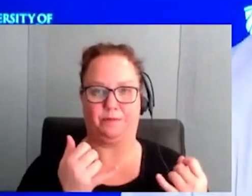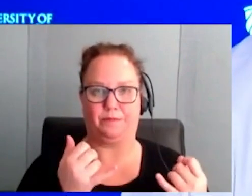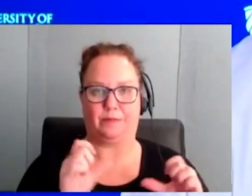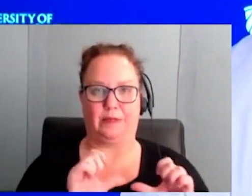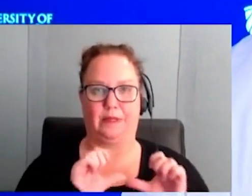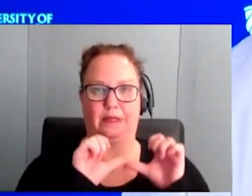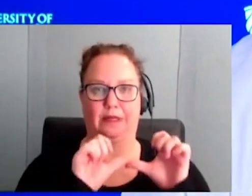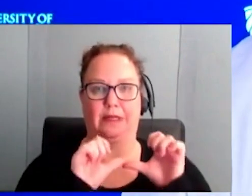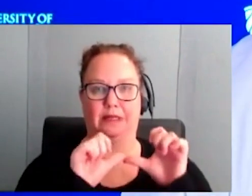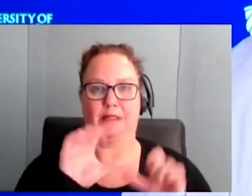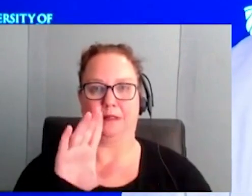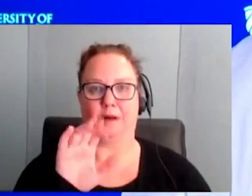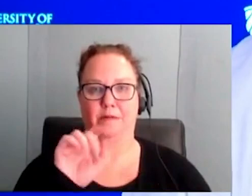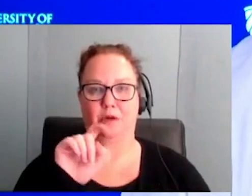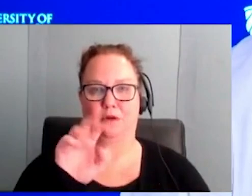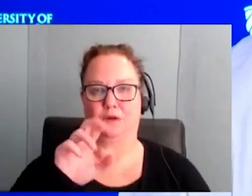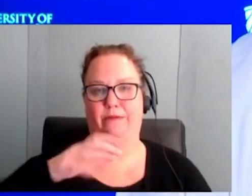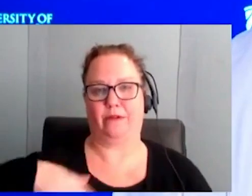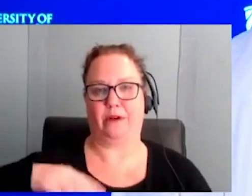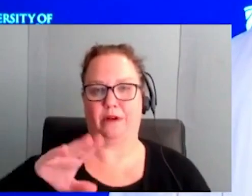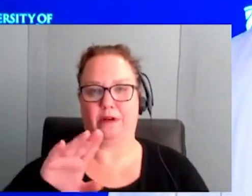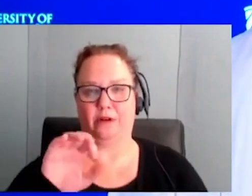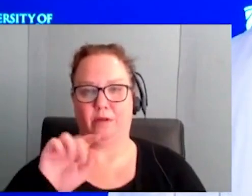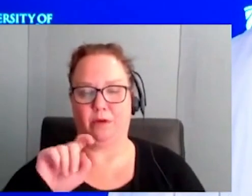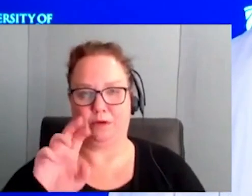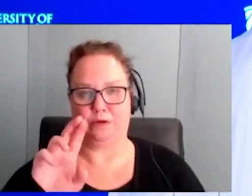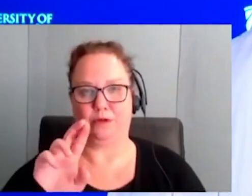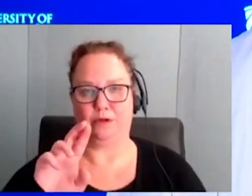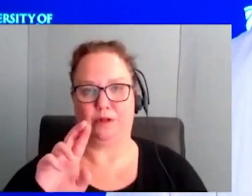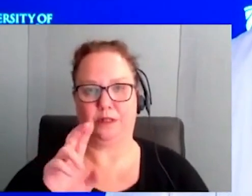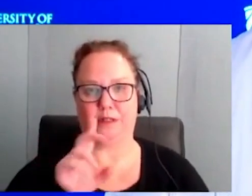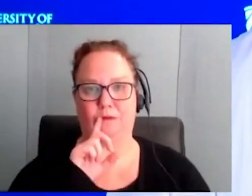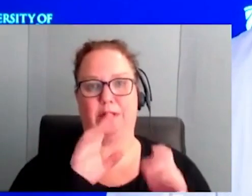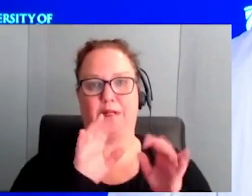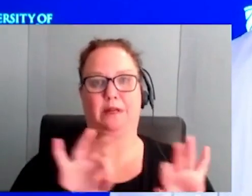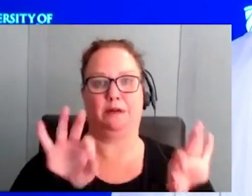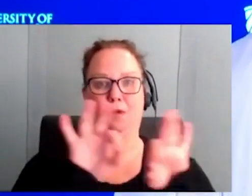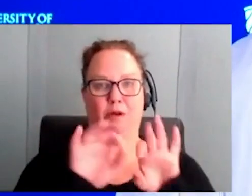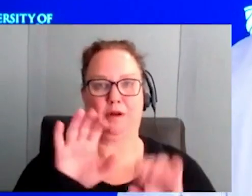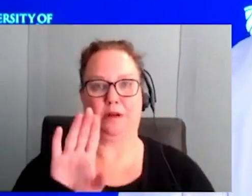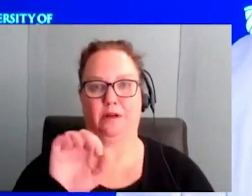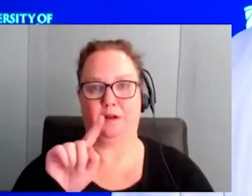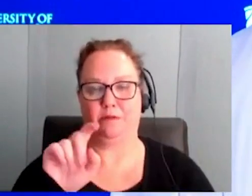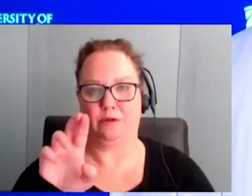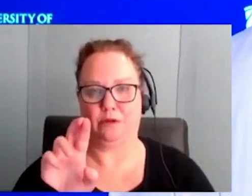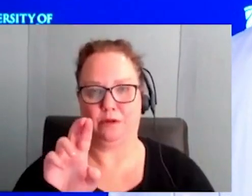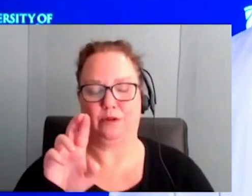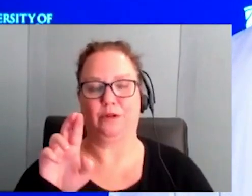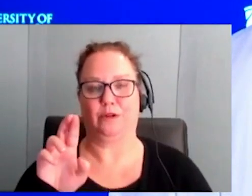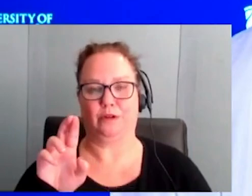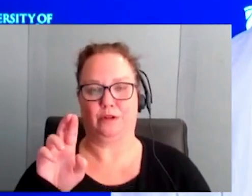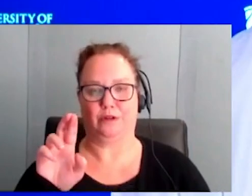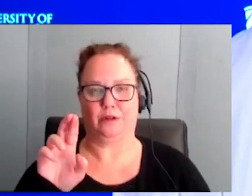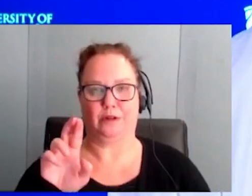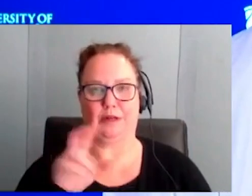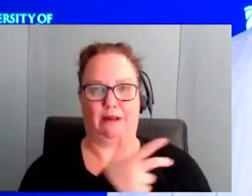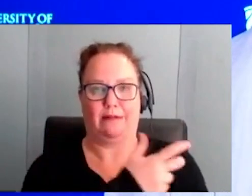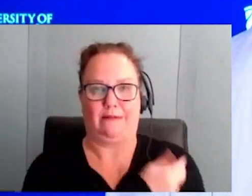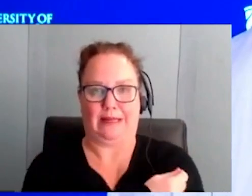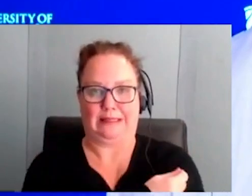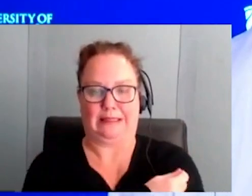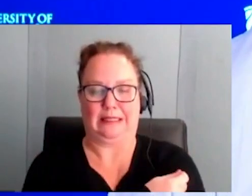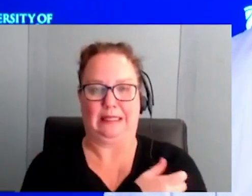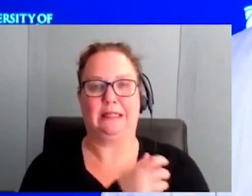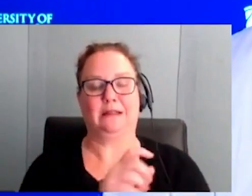those boosters. If you haven't gotten your boosters yet, it's extremely important to go get your booster doses of the vaccine. This will